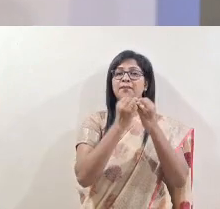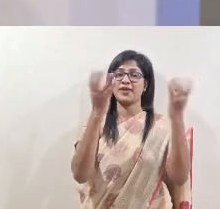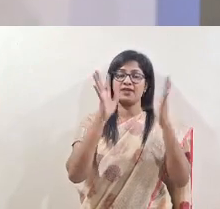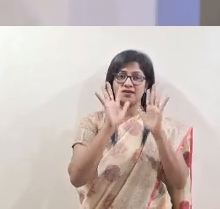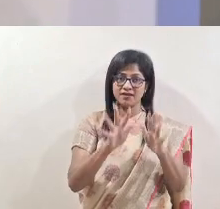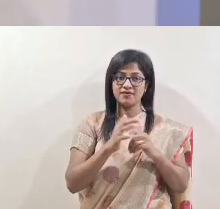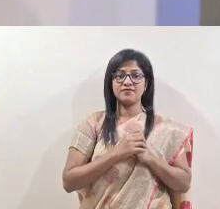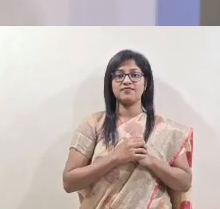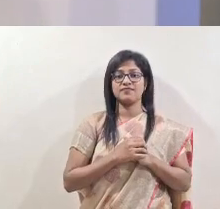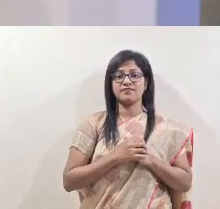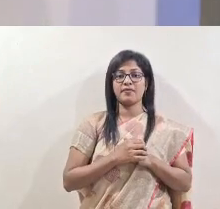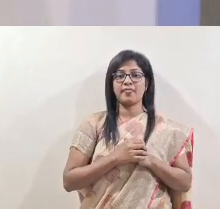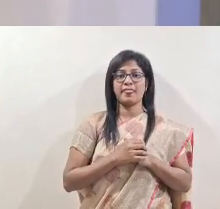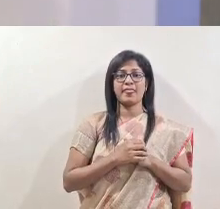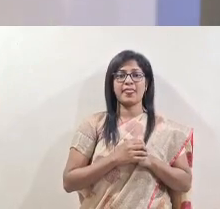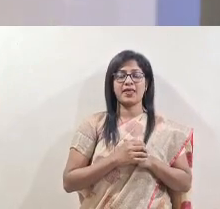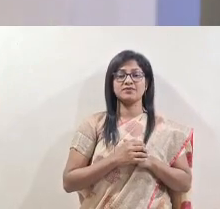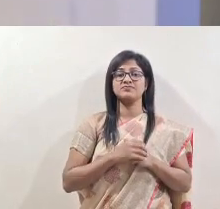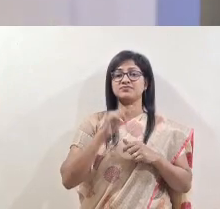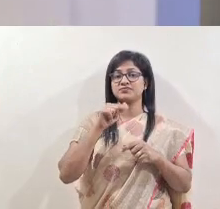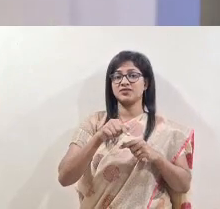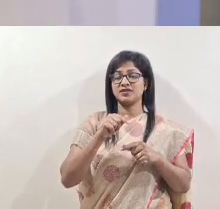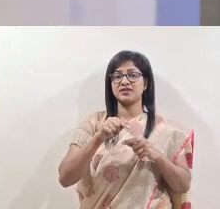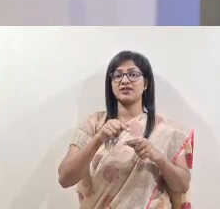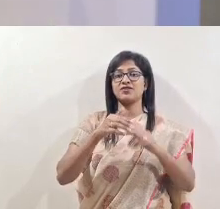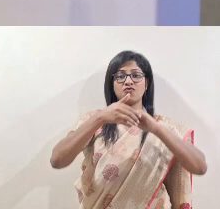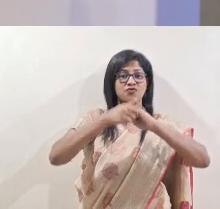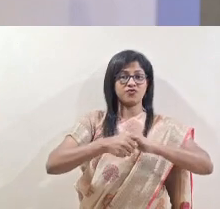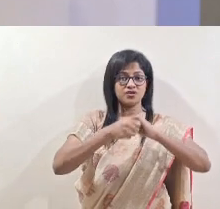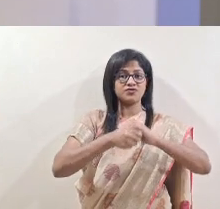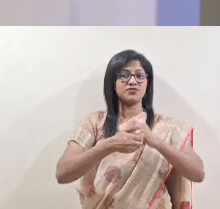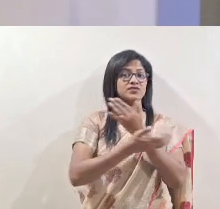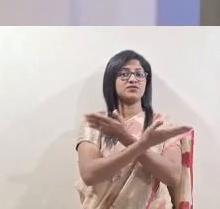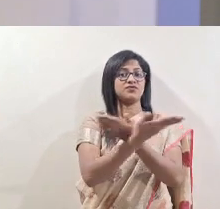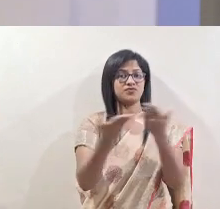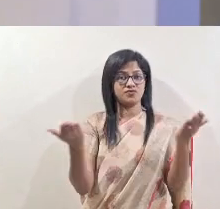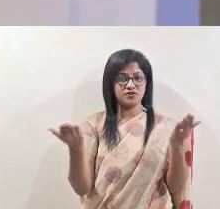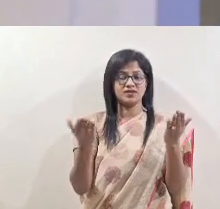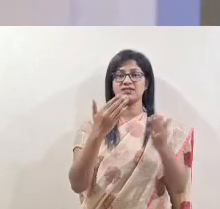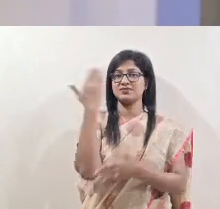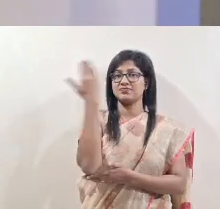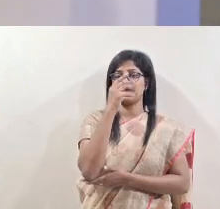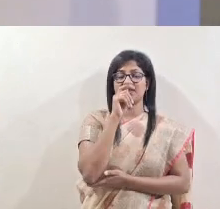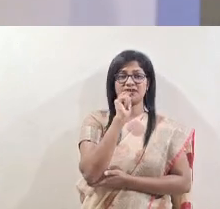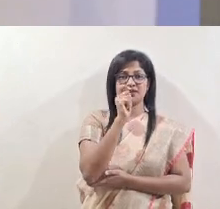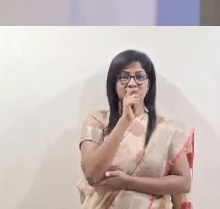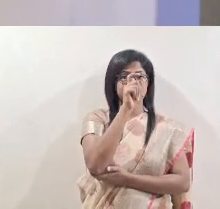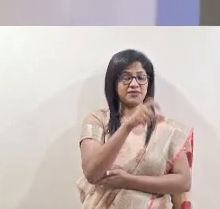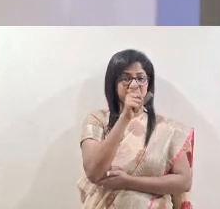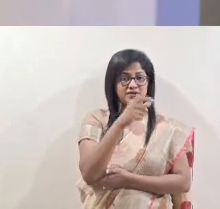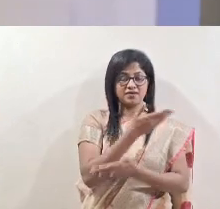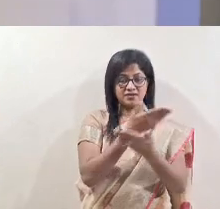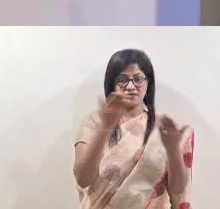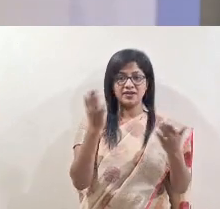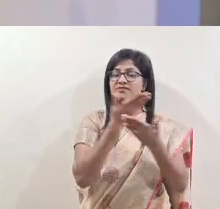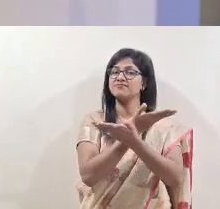would congratulate all the speakers of this session, and thank you all